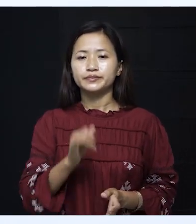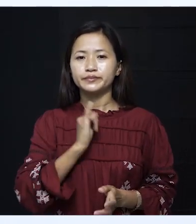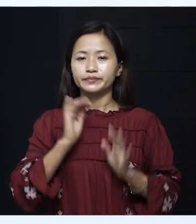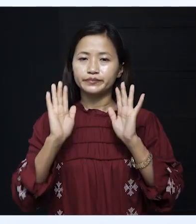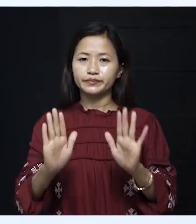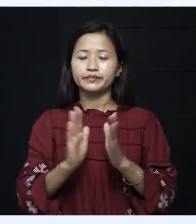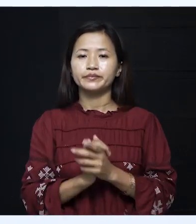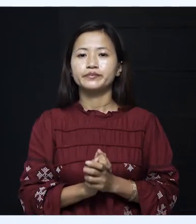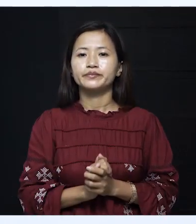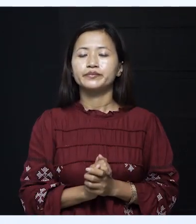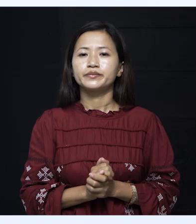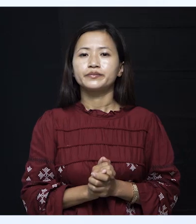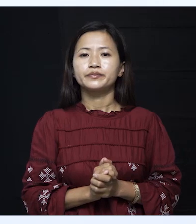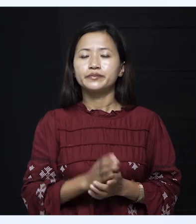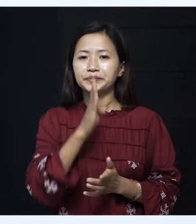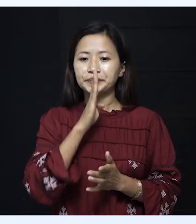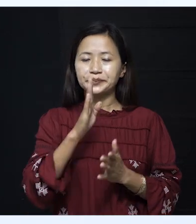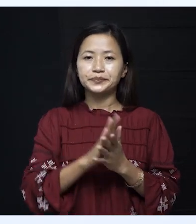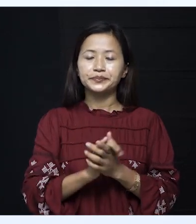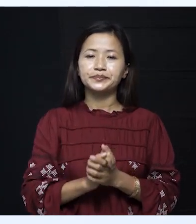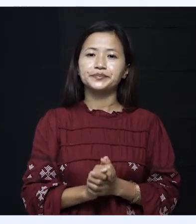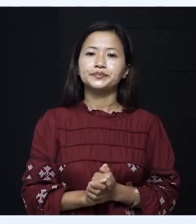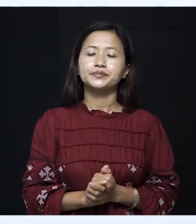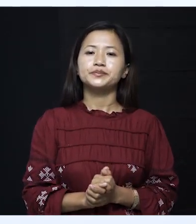I have been